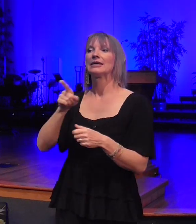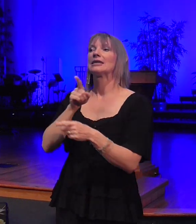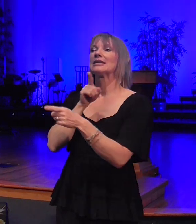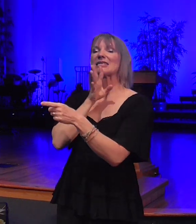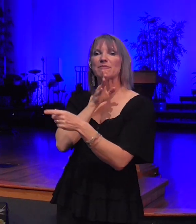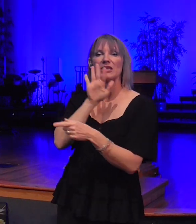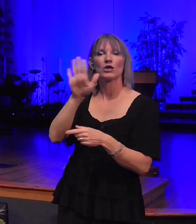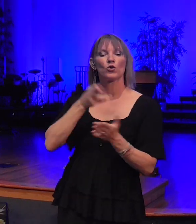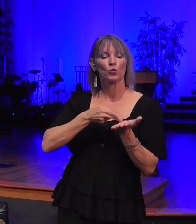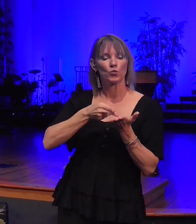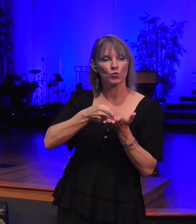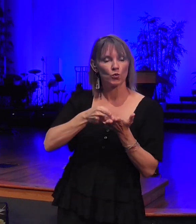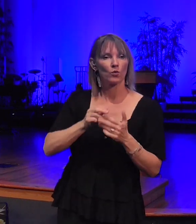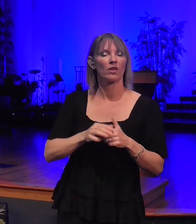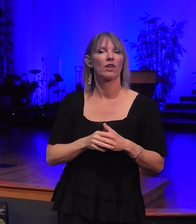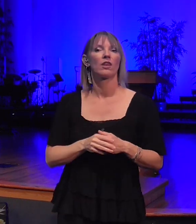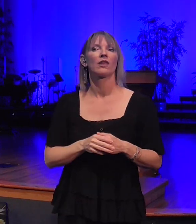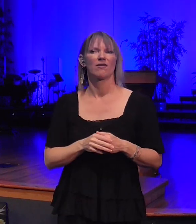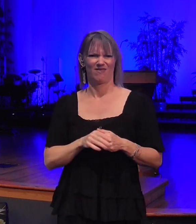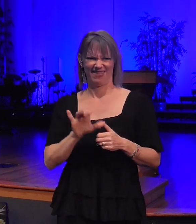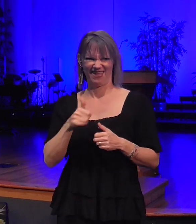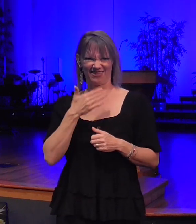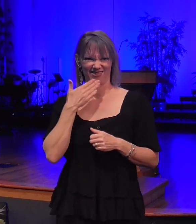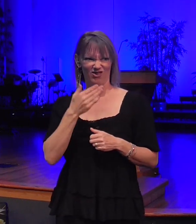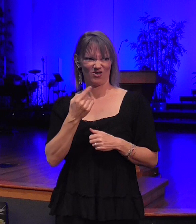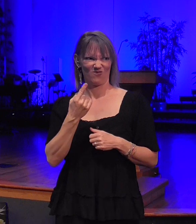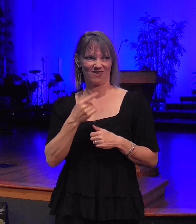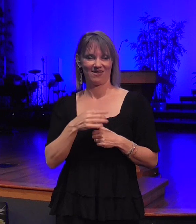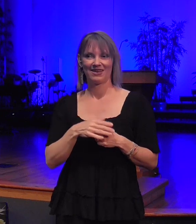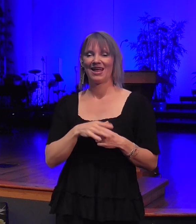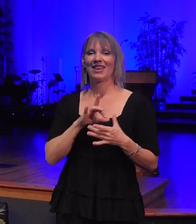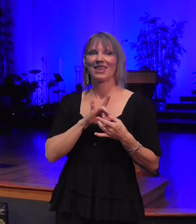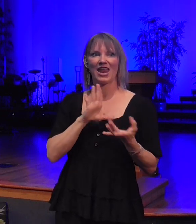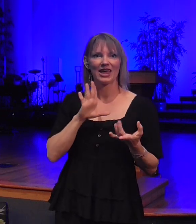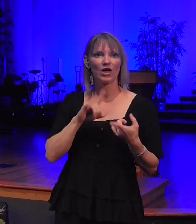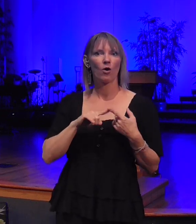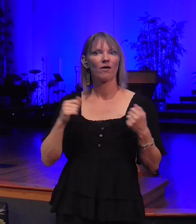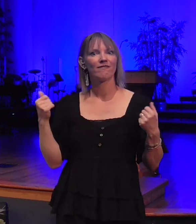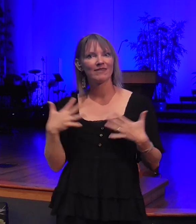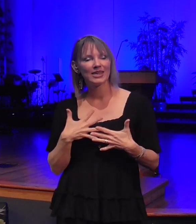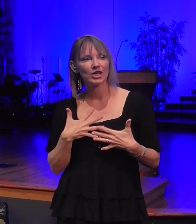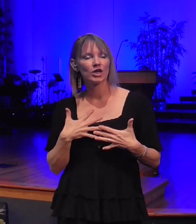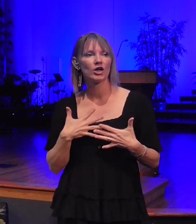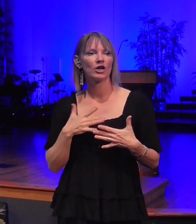Speaking your truth. Ooh, that's a good one. Letting go of fear.